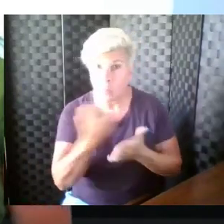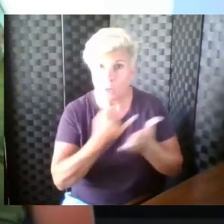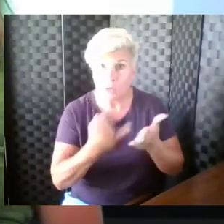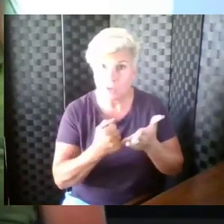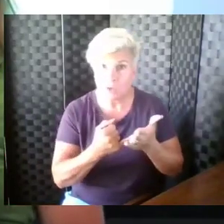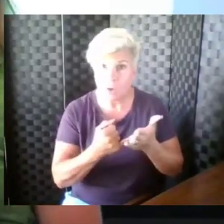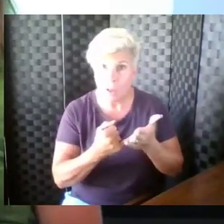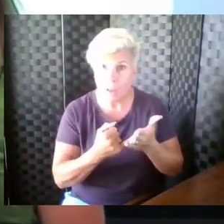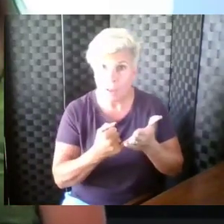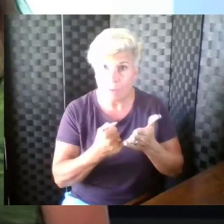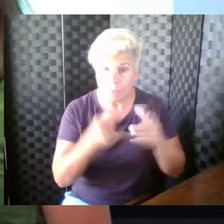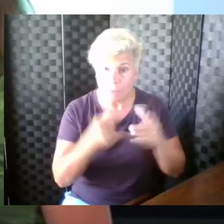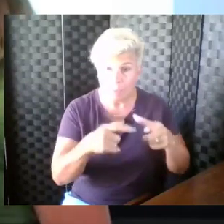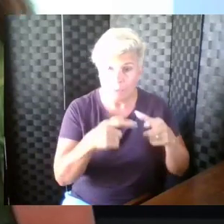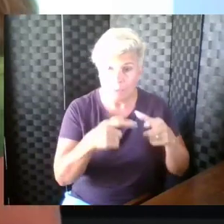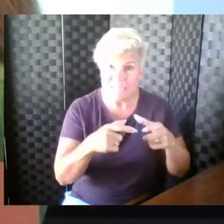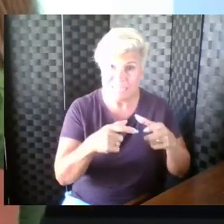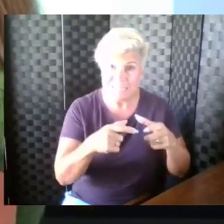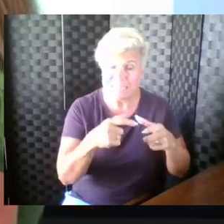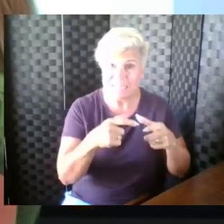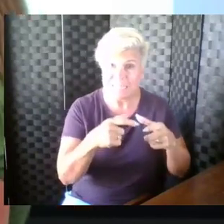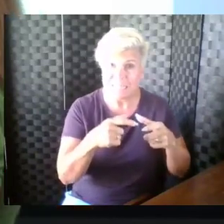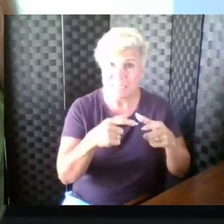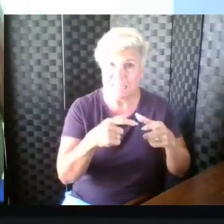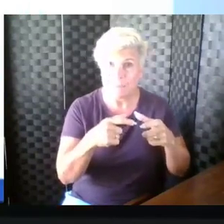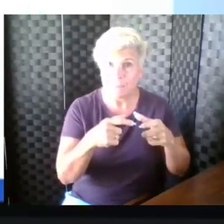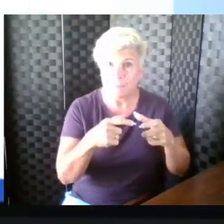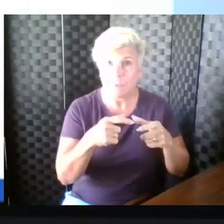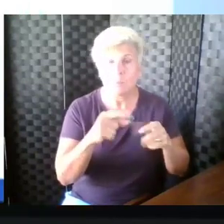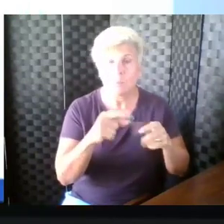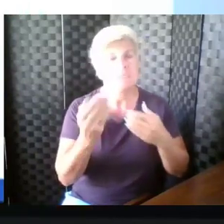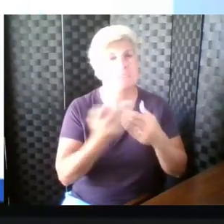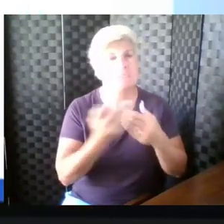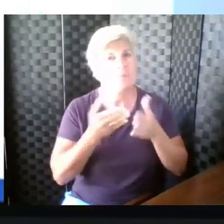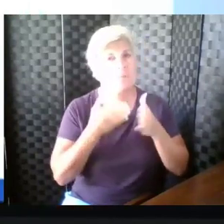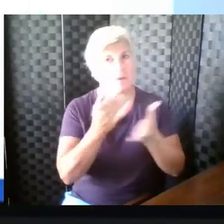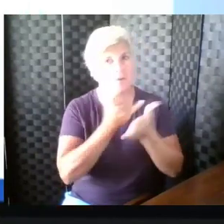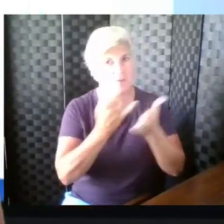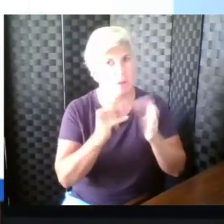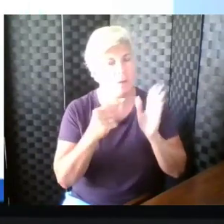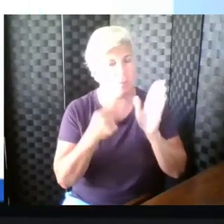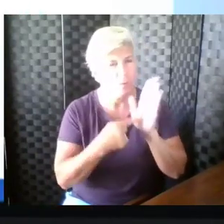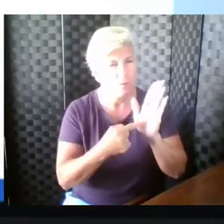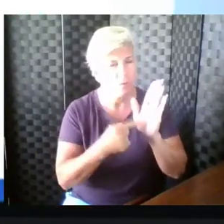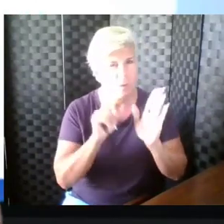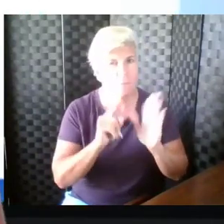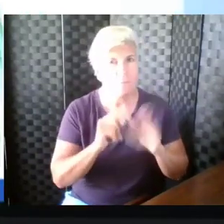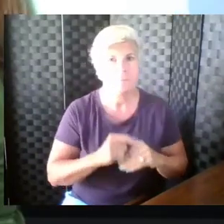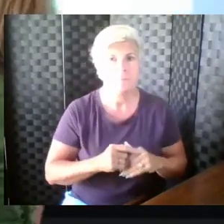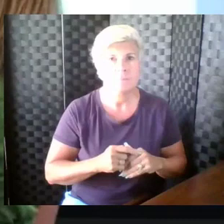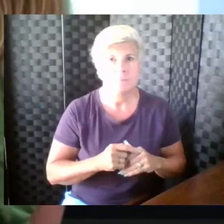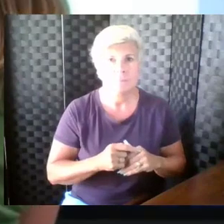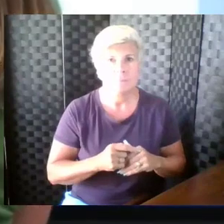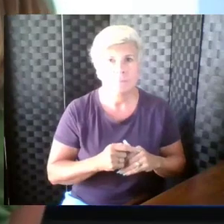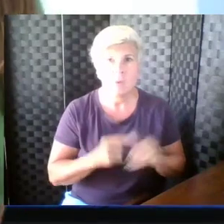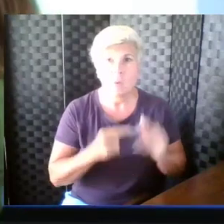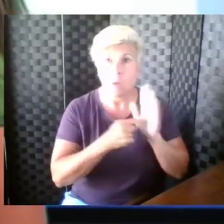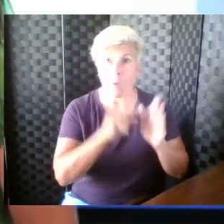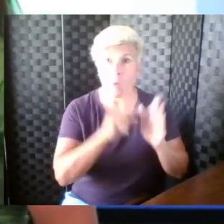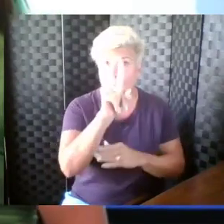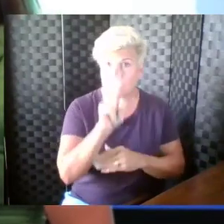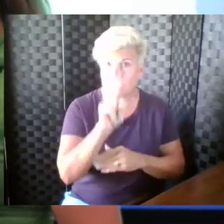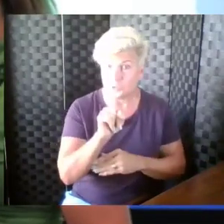draw our base 10 blocks today, we're going to do it much simpler. So here's what we're going to do. When we want to